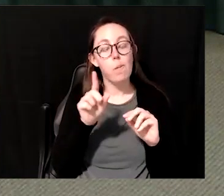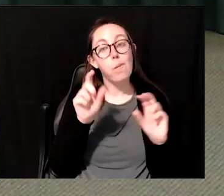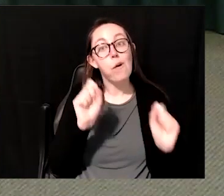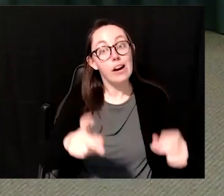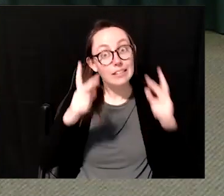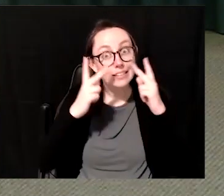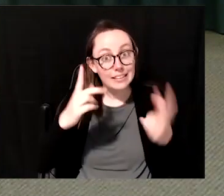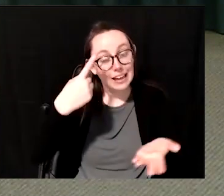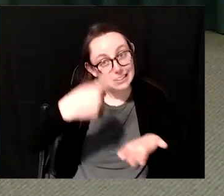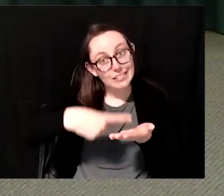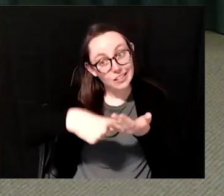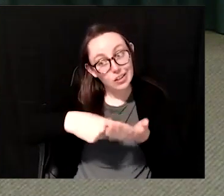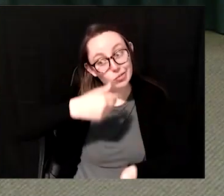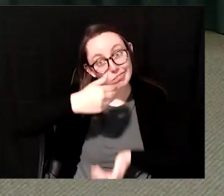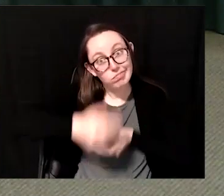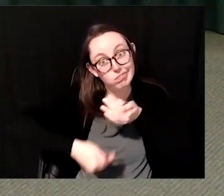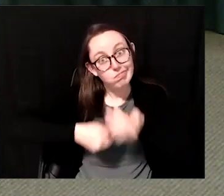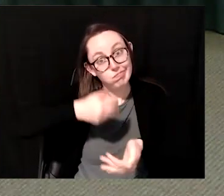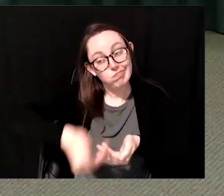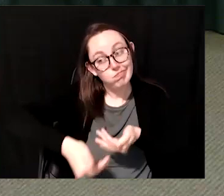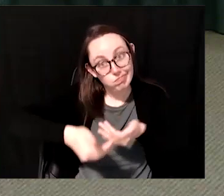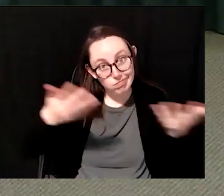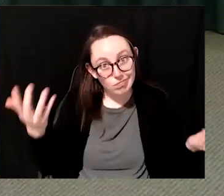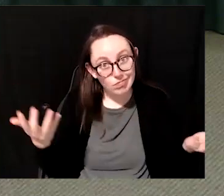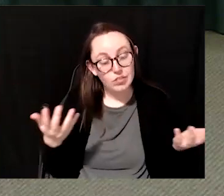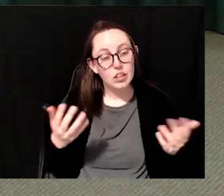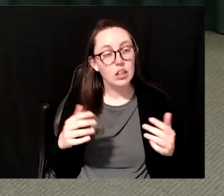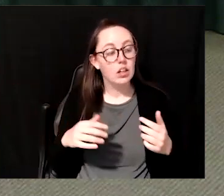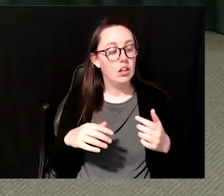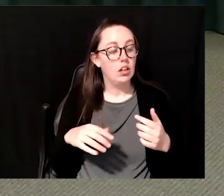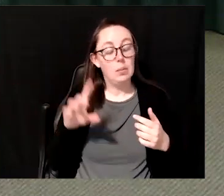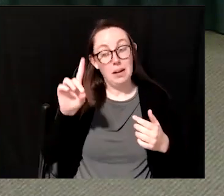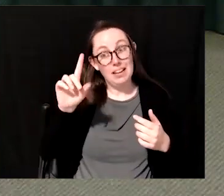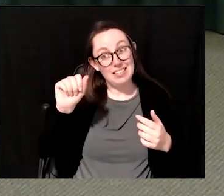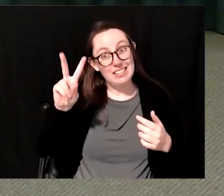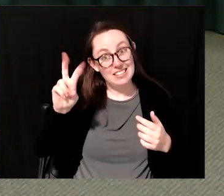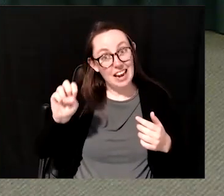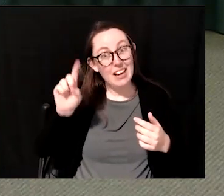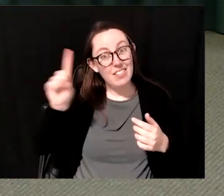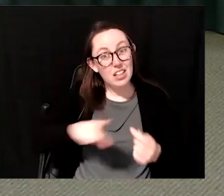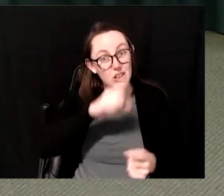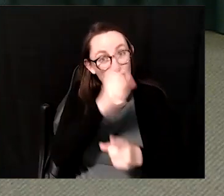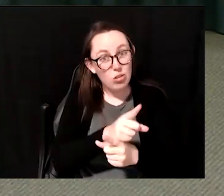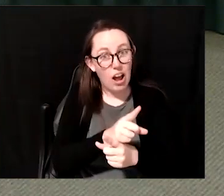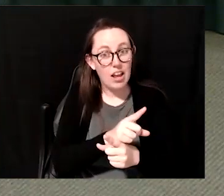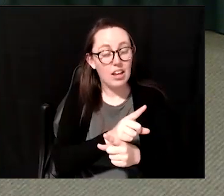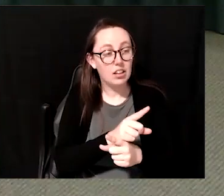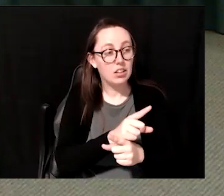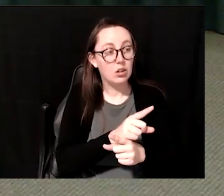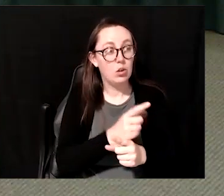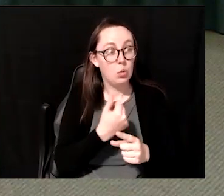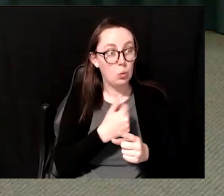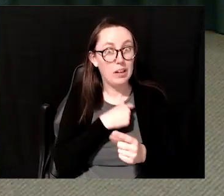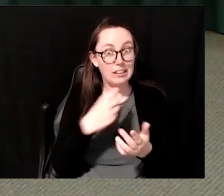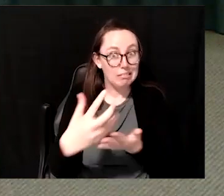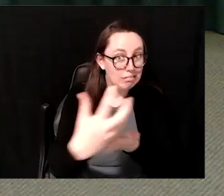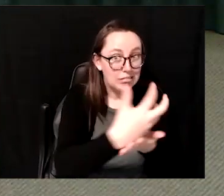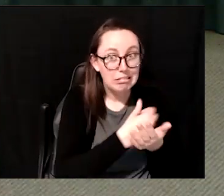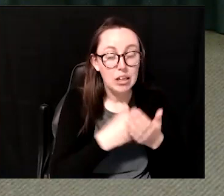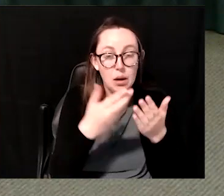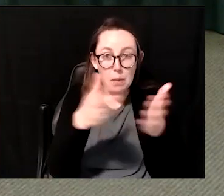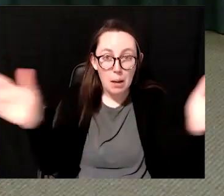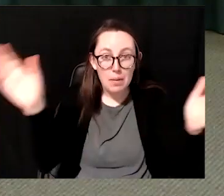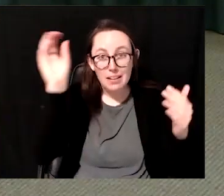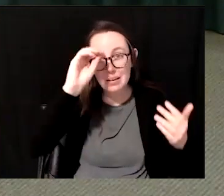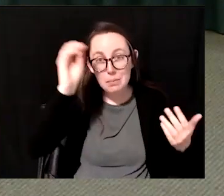and Dave's correct uh getting public opinion when uh you're already